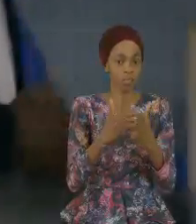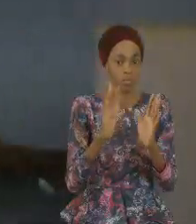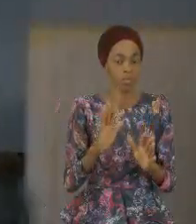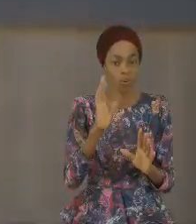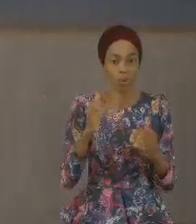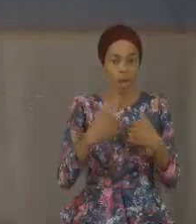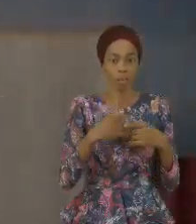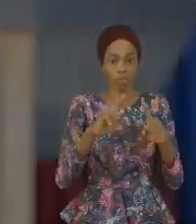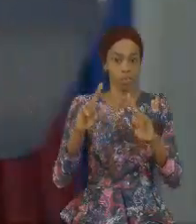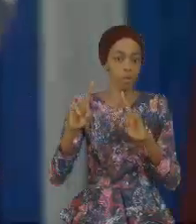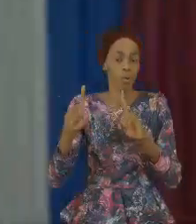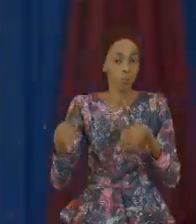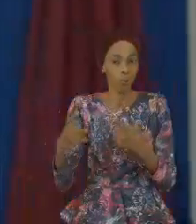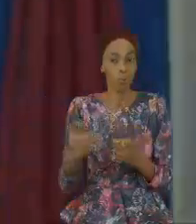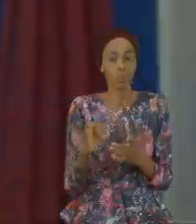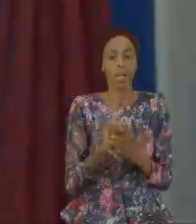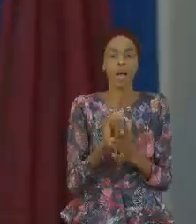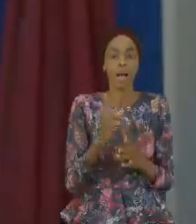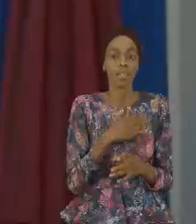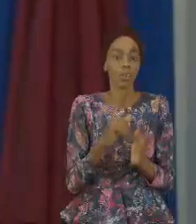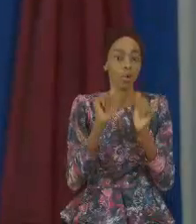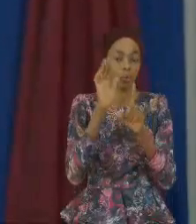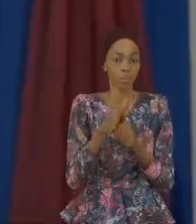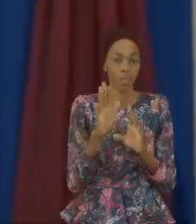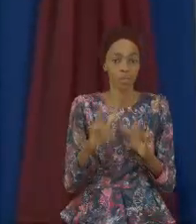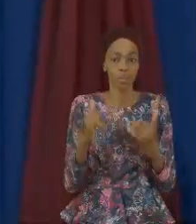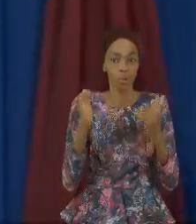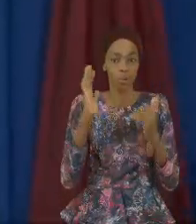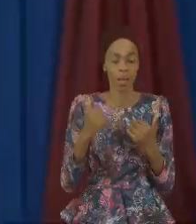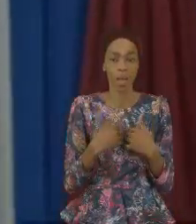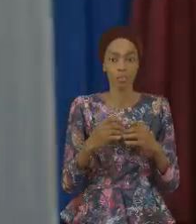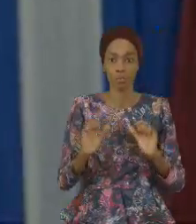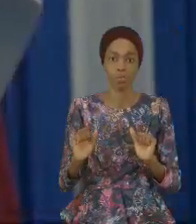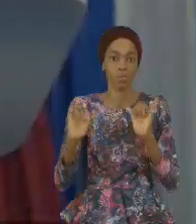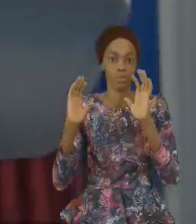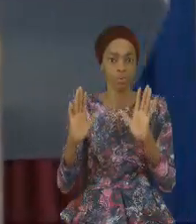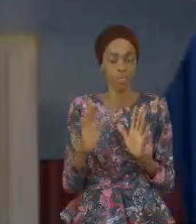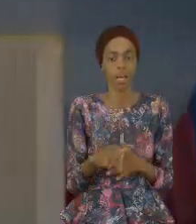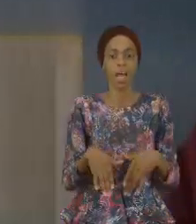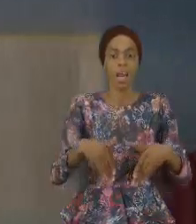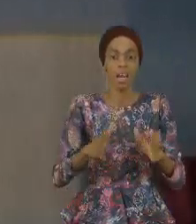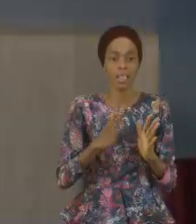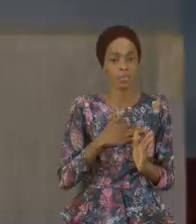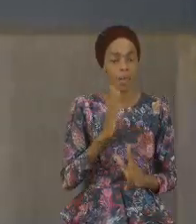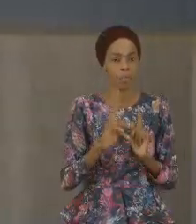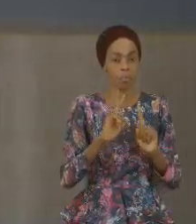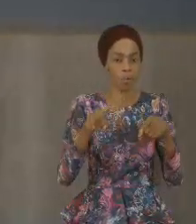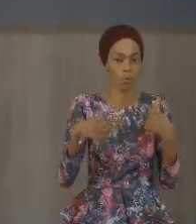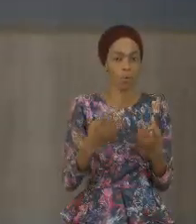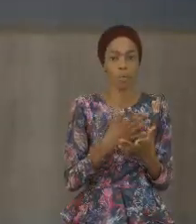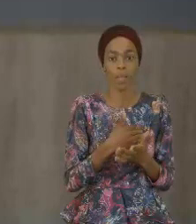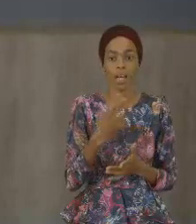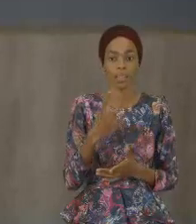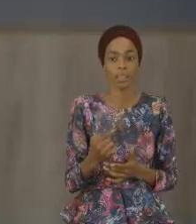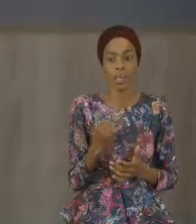my people go. And the oppressors will have to give up. Let my people go. And an indelible